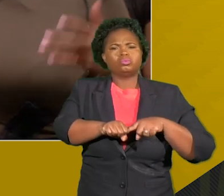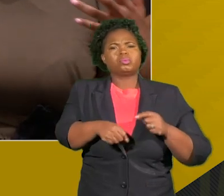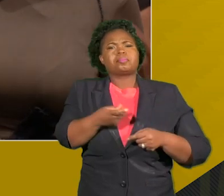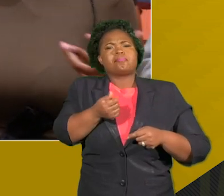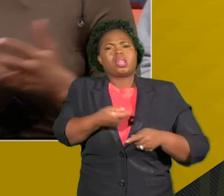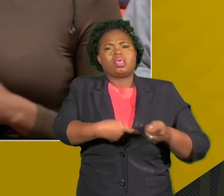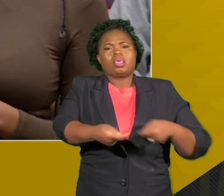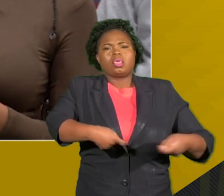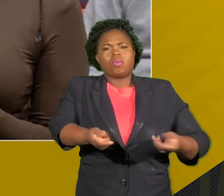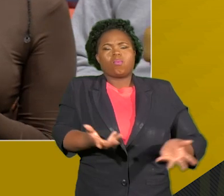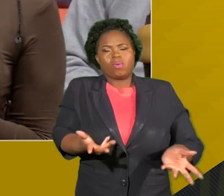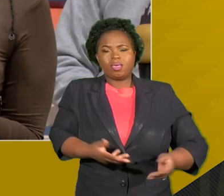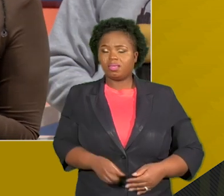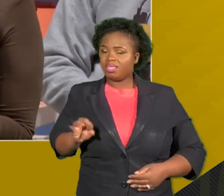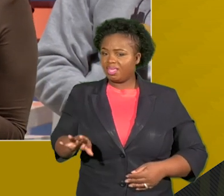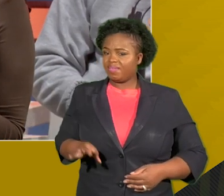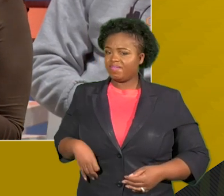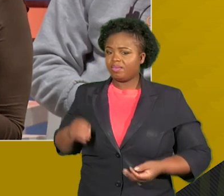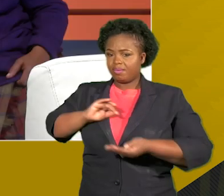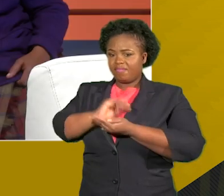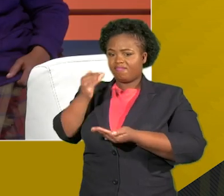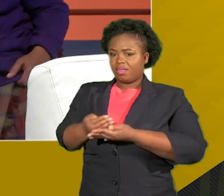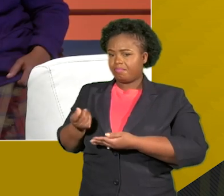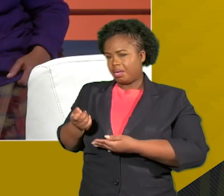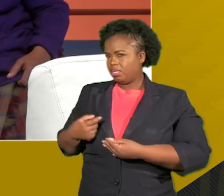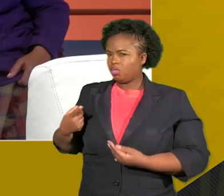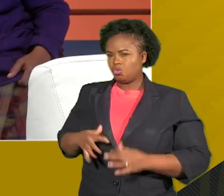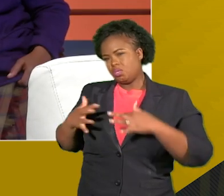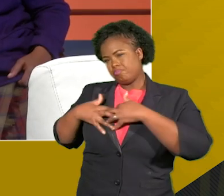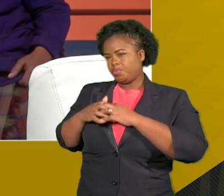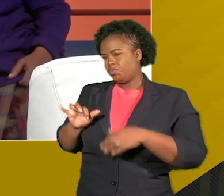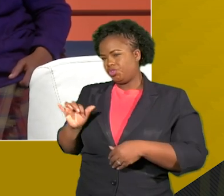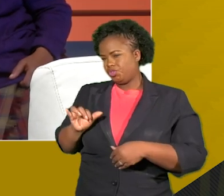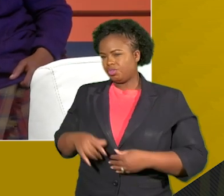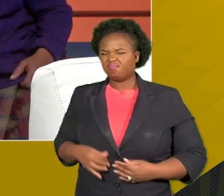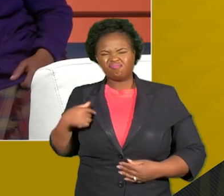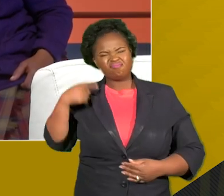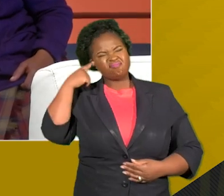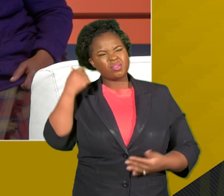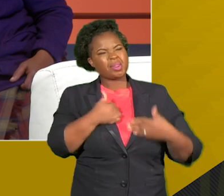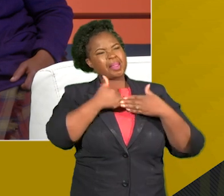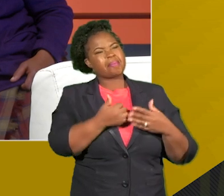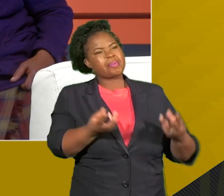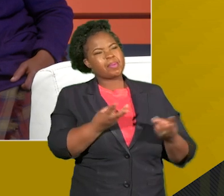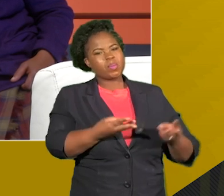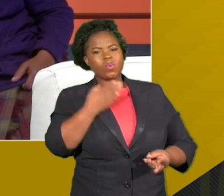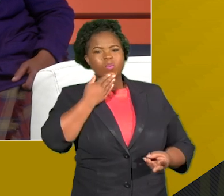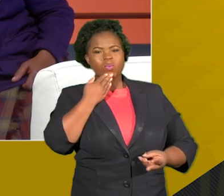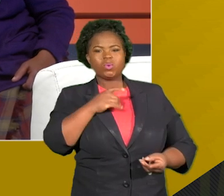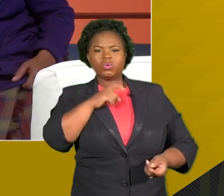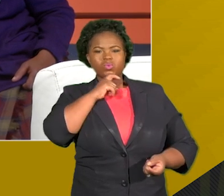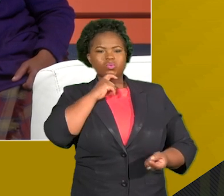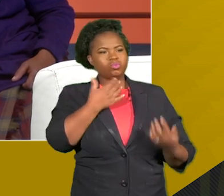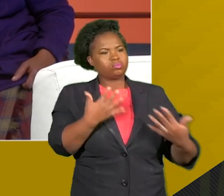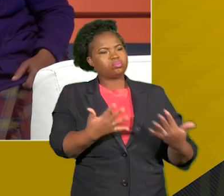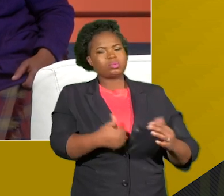had the funds, what charity would you start? For me, I think it would be more about helping abantu besebenzisa yabo yezandla because I think there are